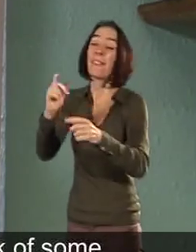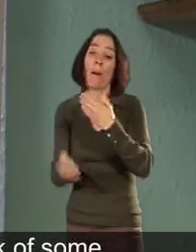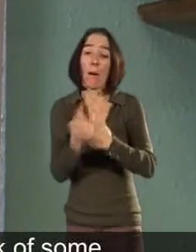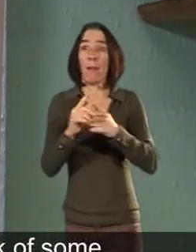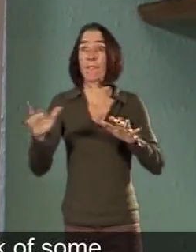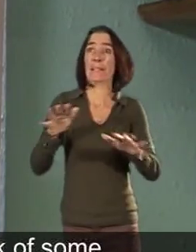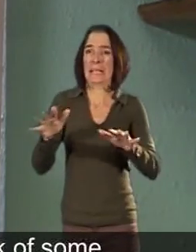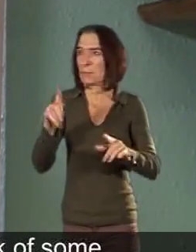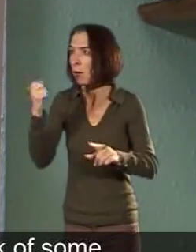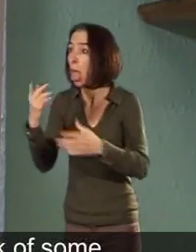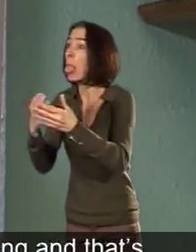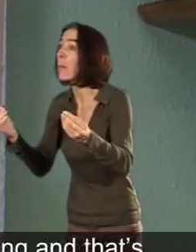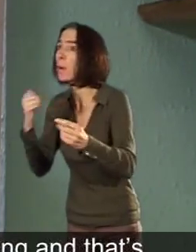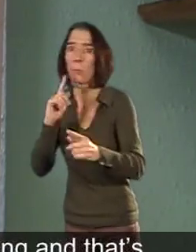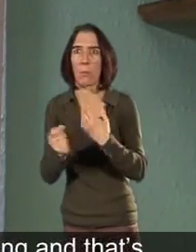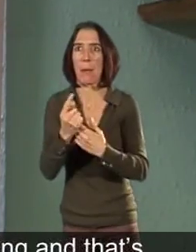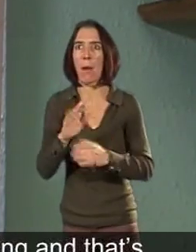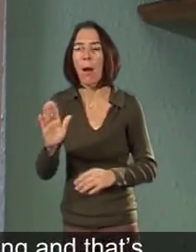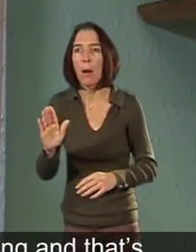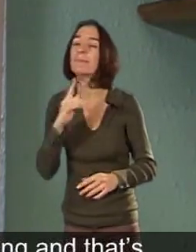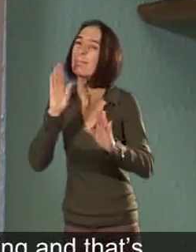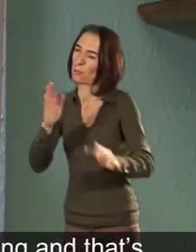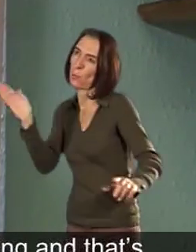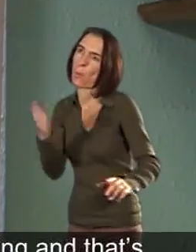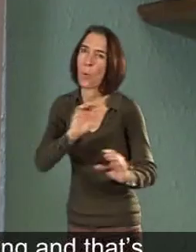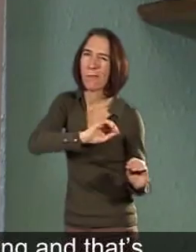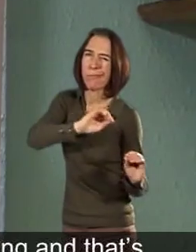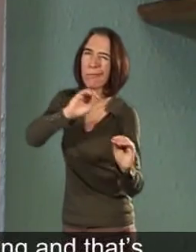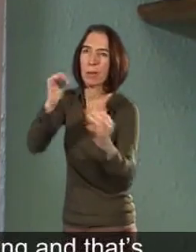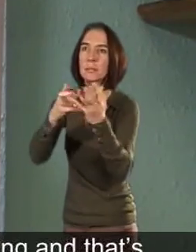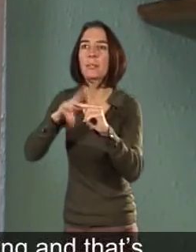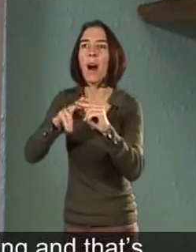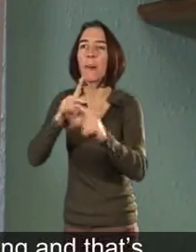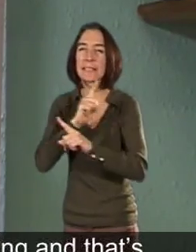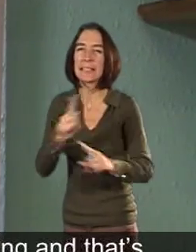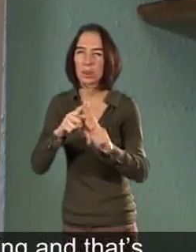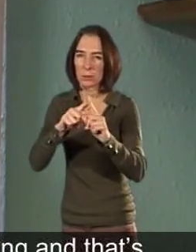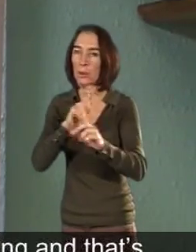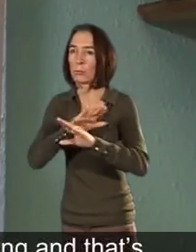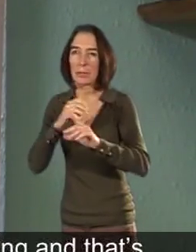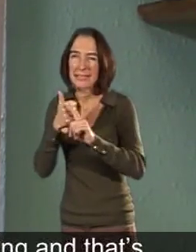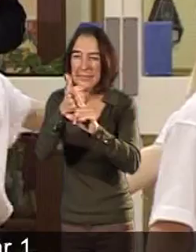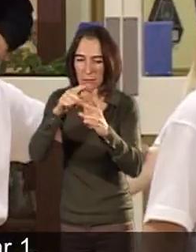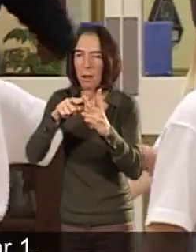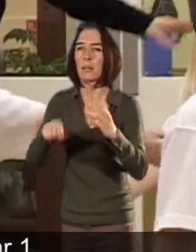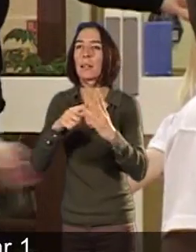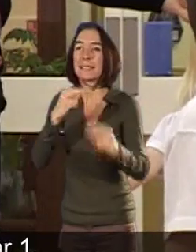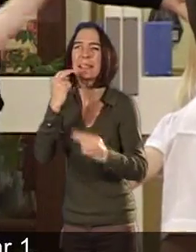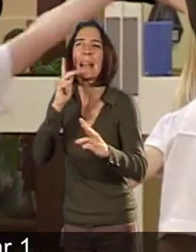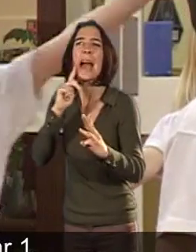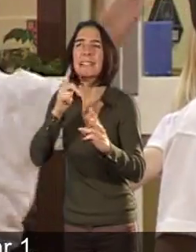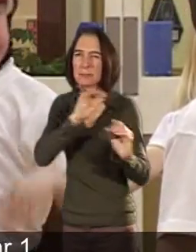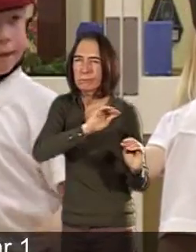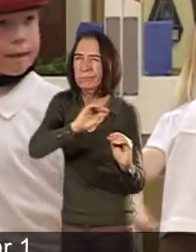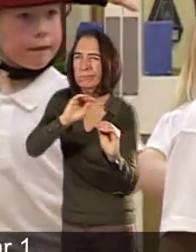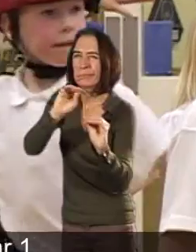place, that person may not be there. So all staff have access to the training, and that's teaching, non-teaching, and dinner ladies as well.